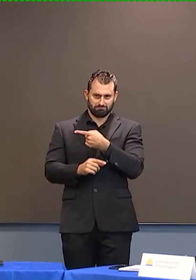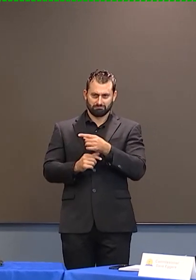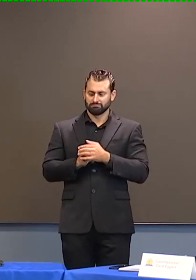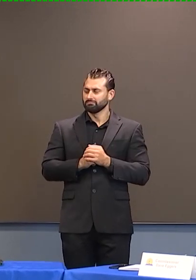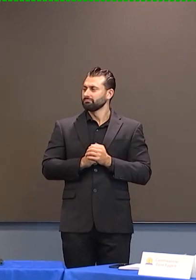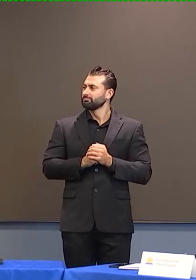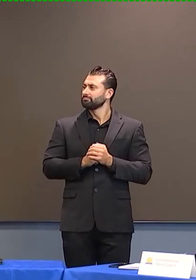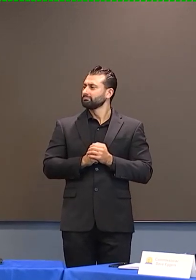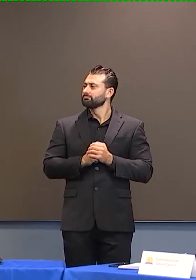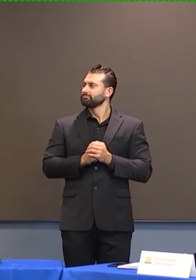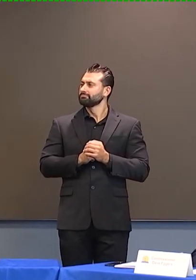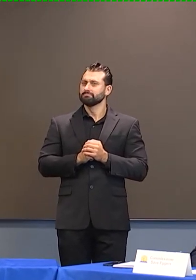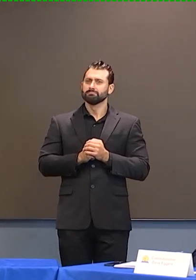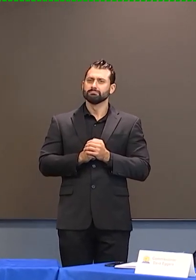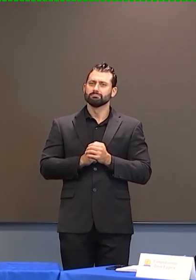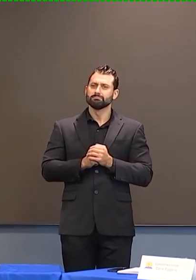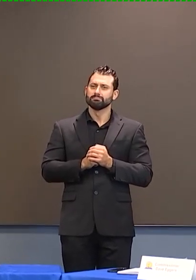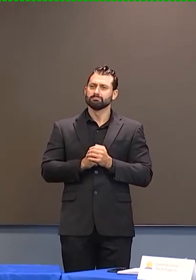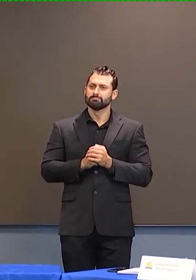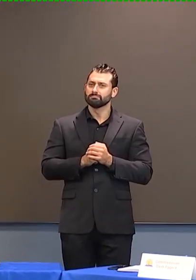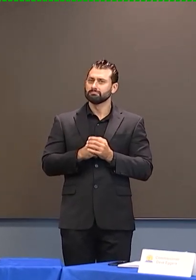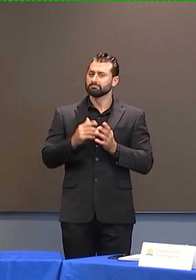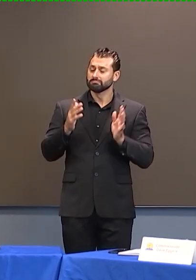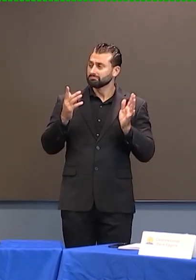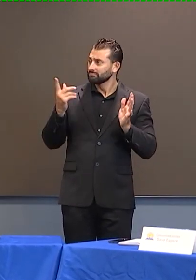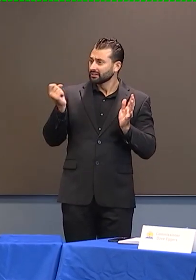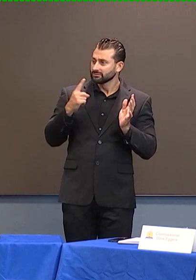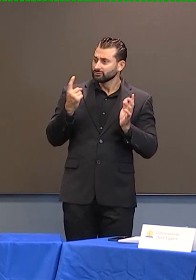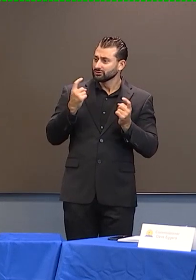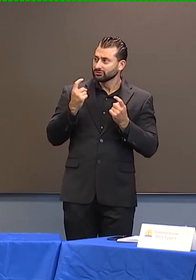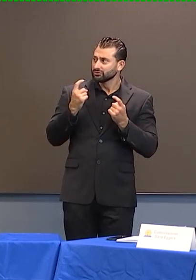resolution before you, are there questions on the resolution?